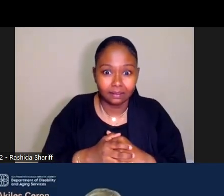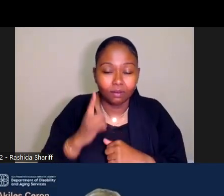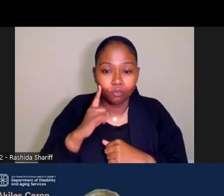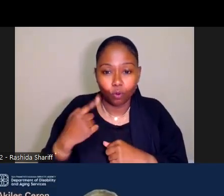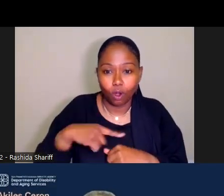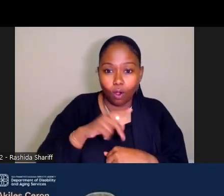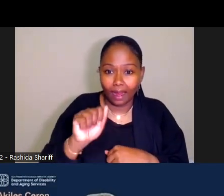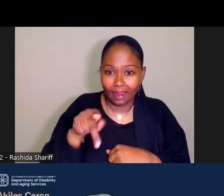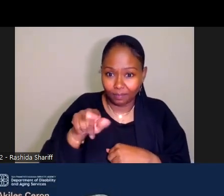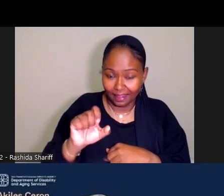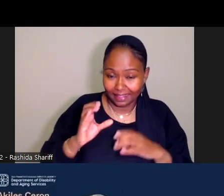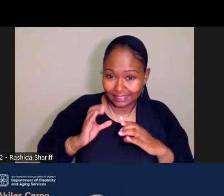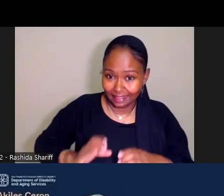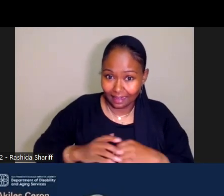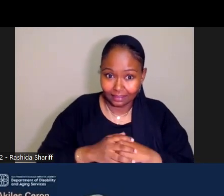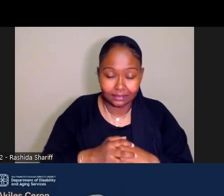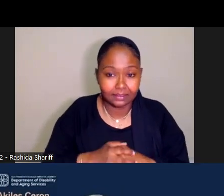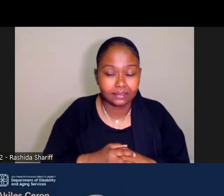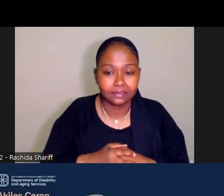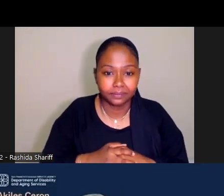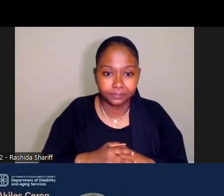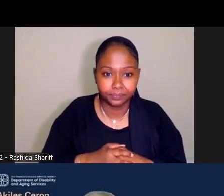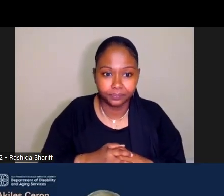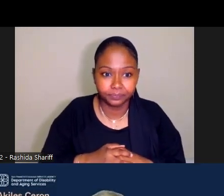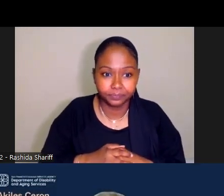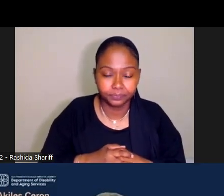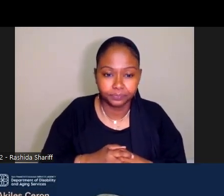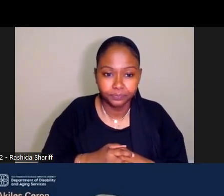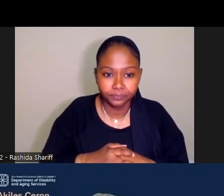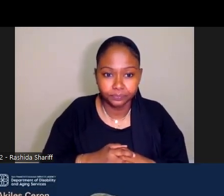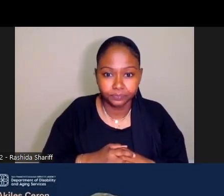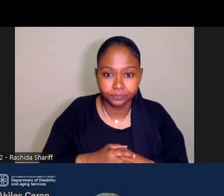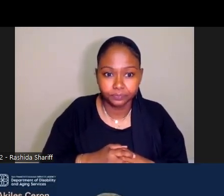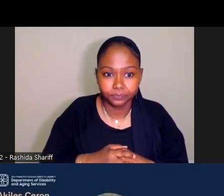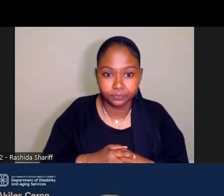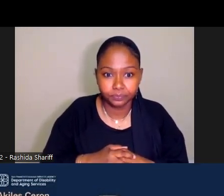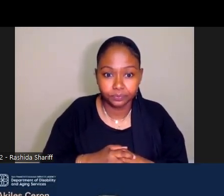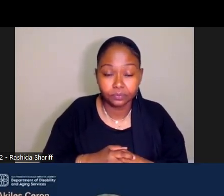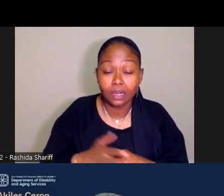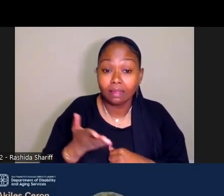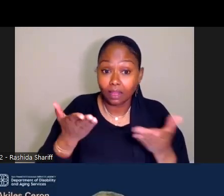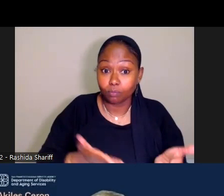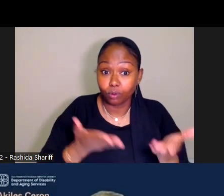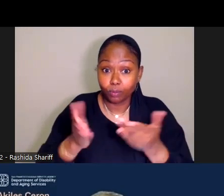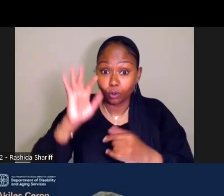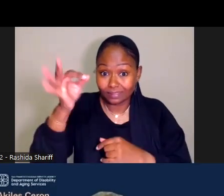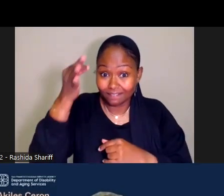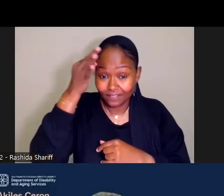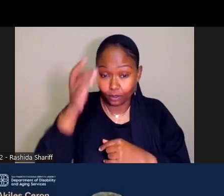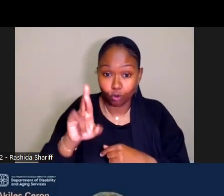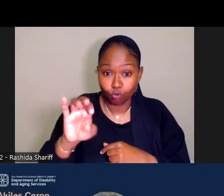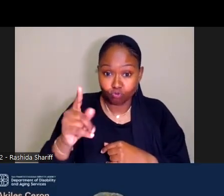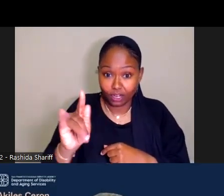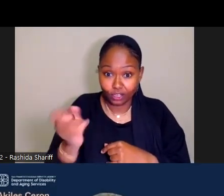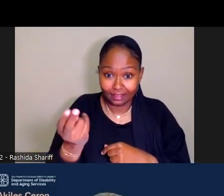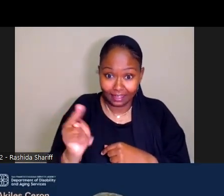clients. With respect to the proposed federal regulations, I know that the state